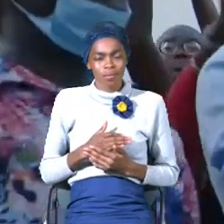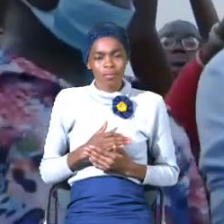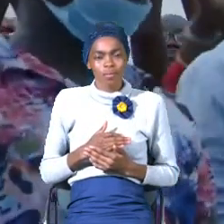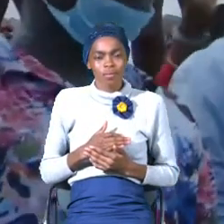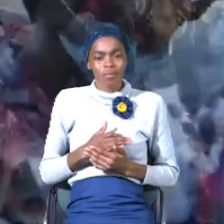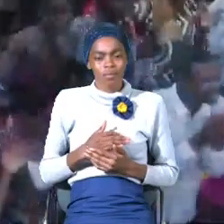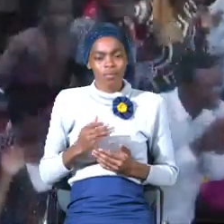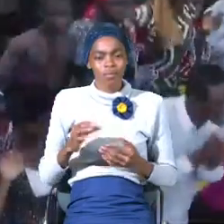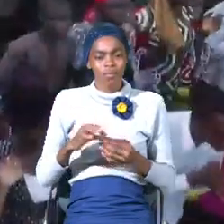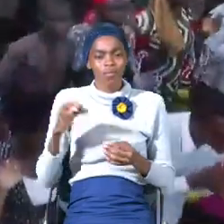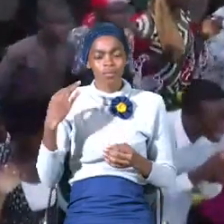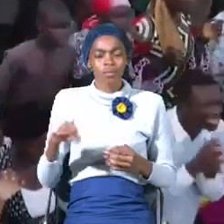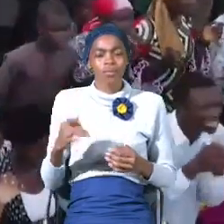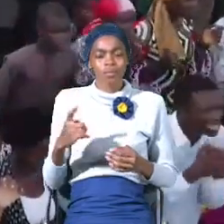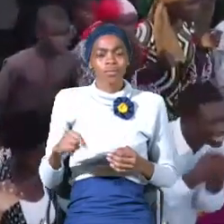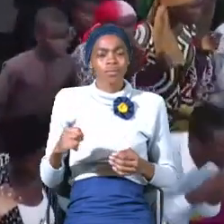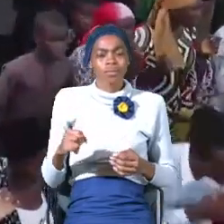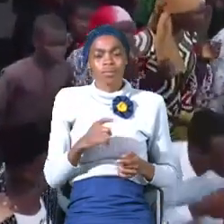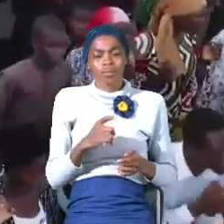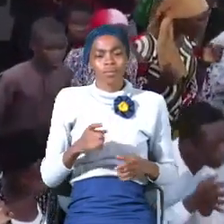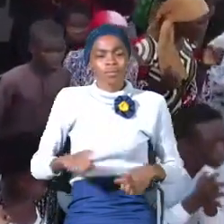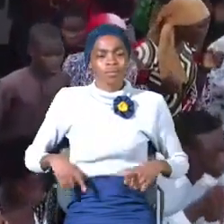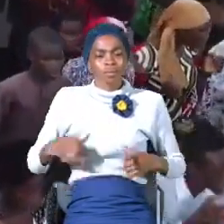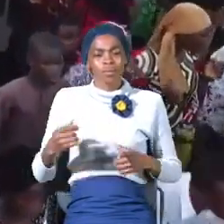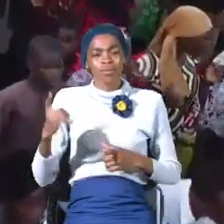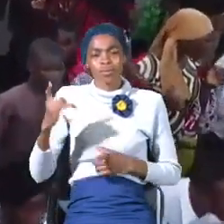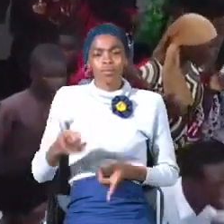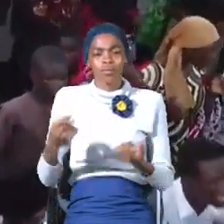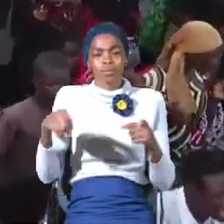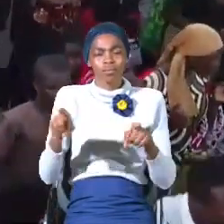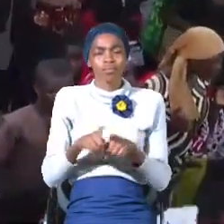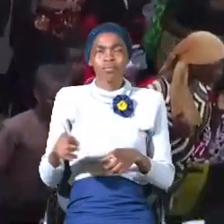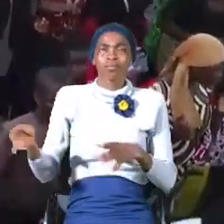Spirit of the living God, come like the wind.